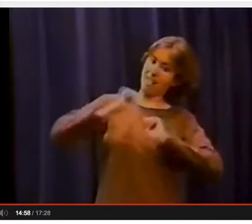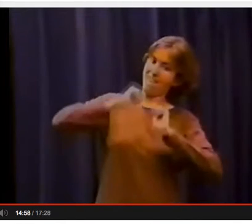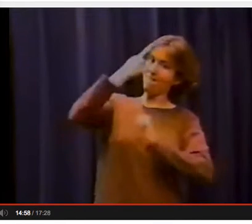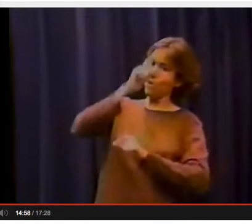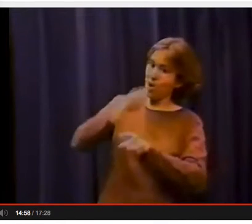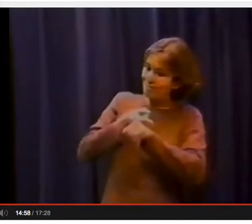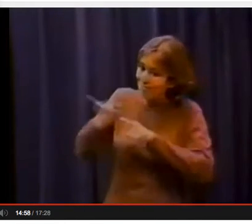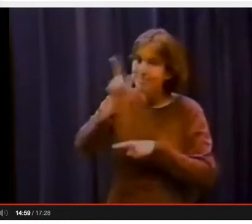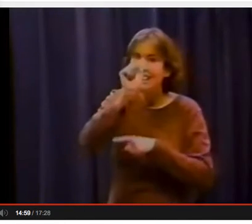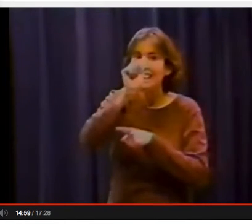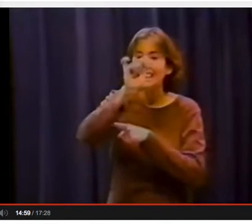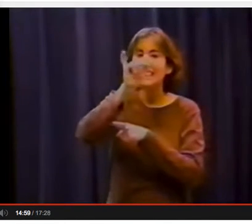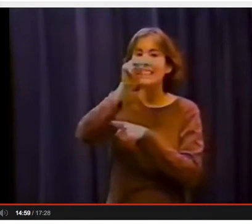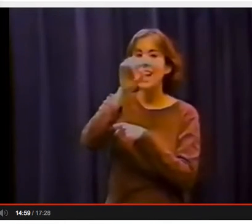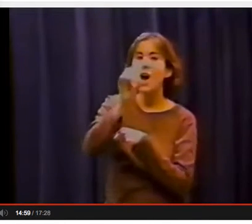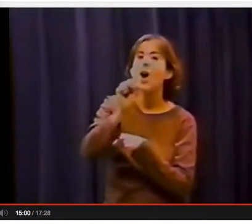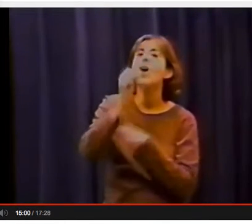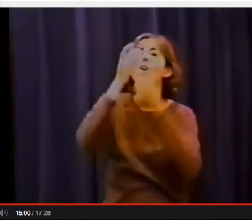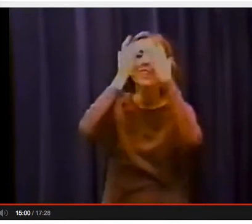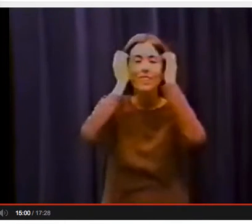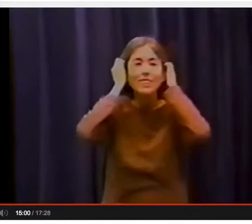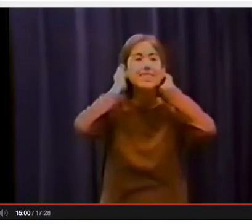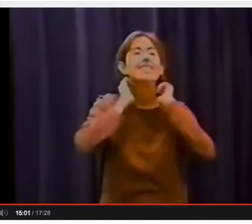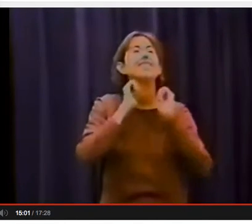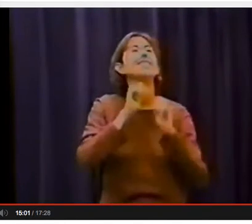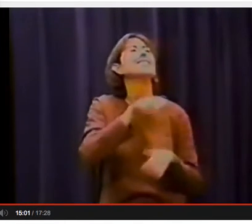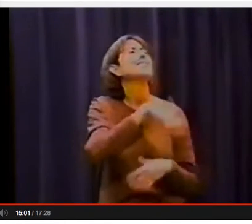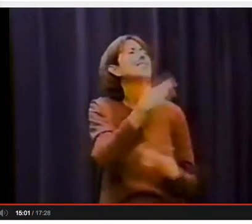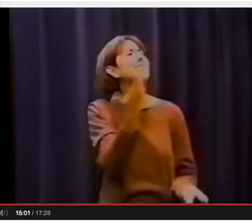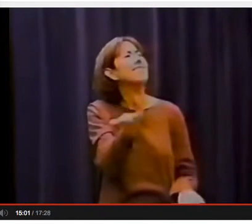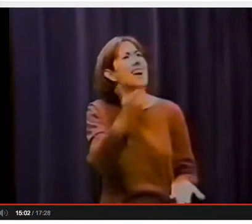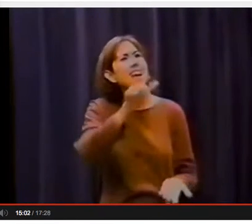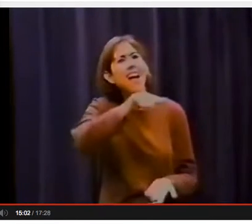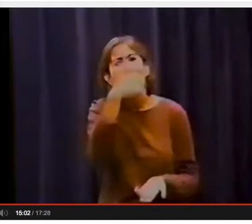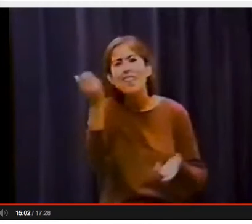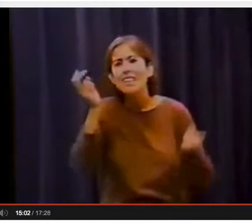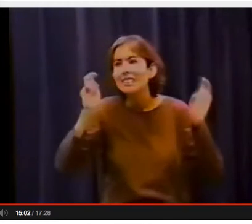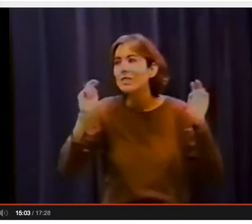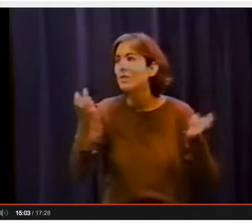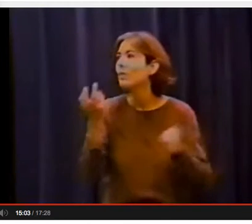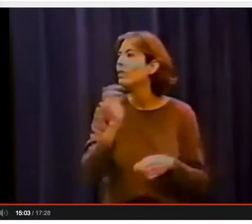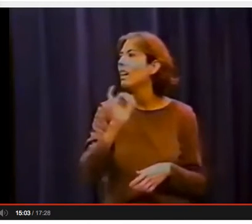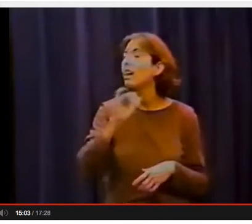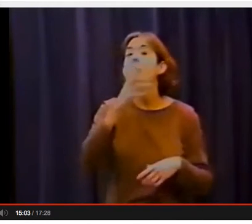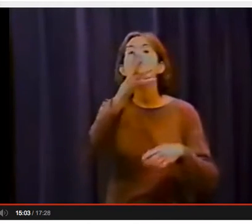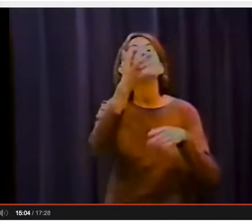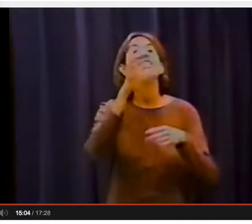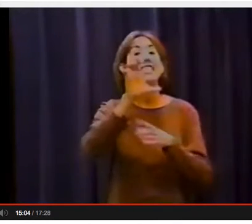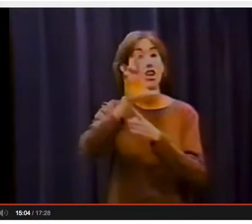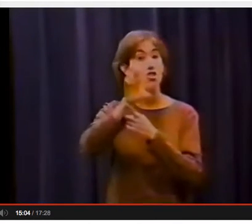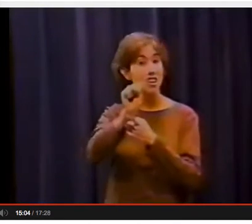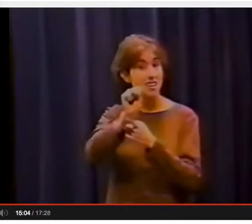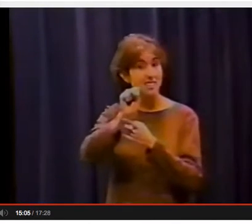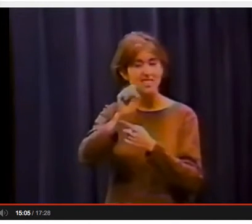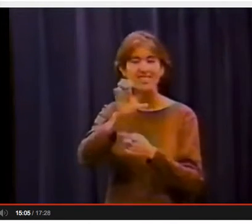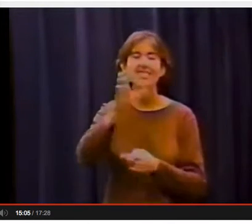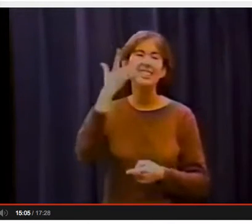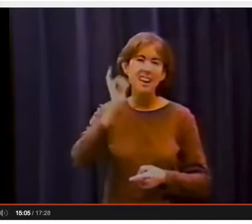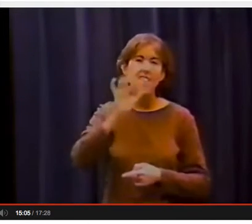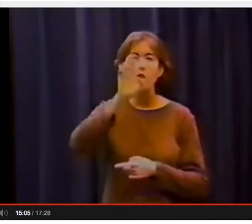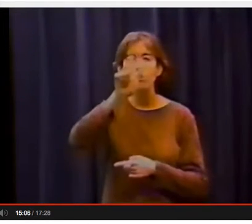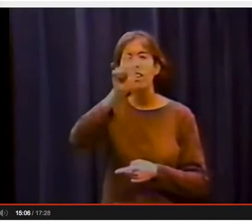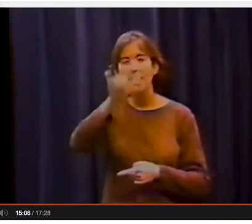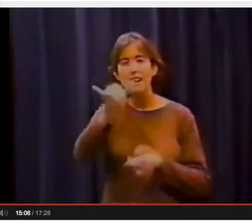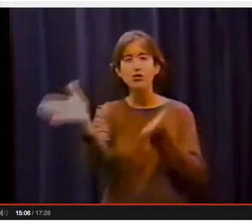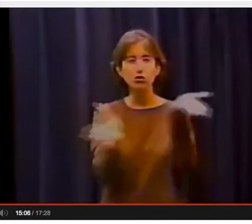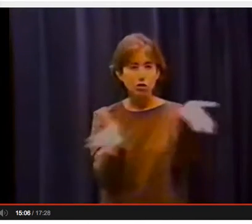on the plays for those people. We want them to be able to see them. Oh, and